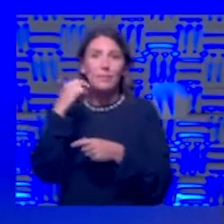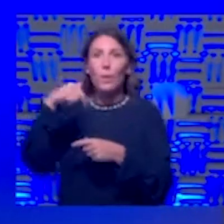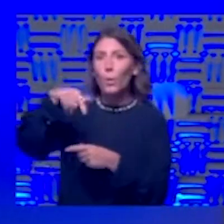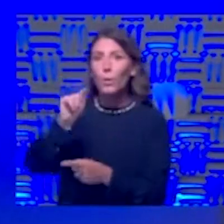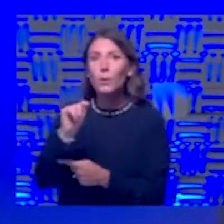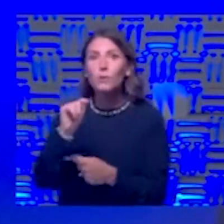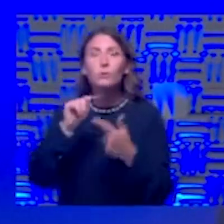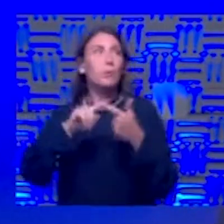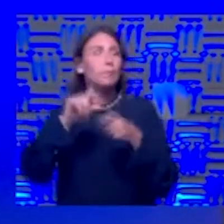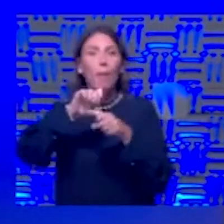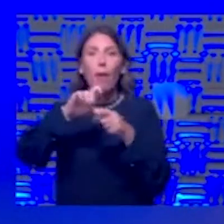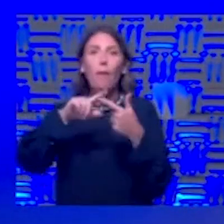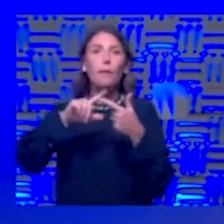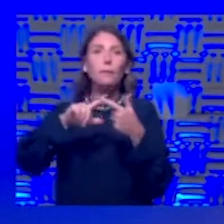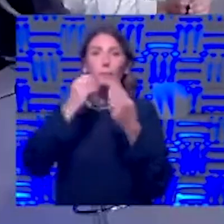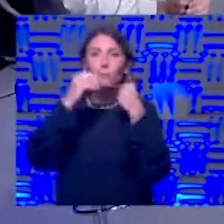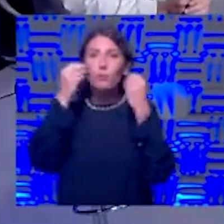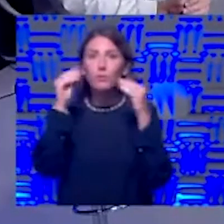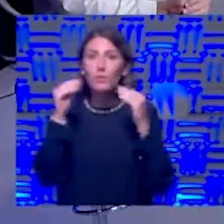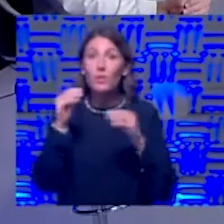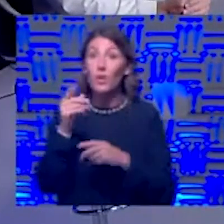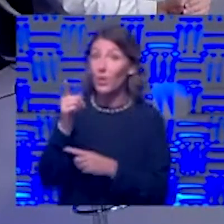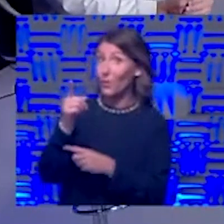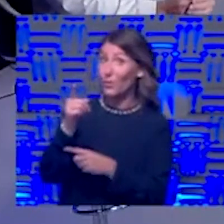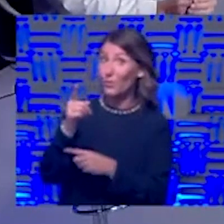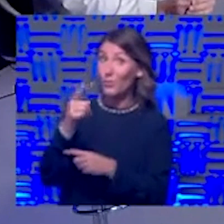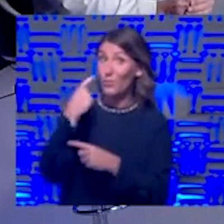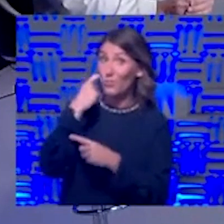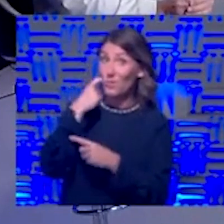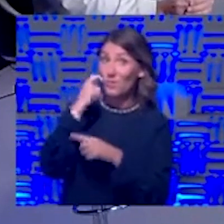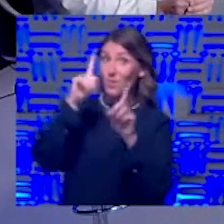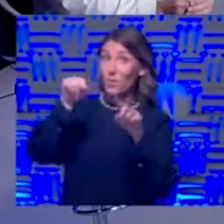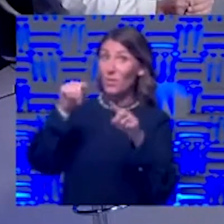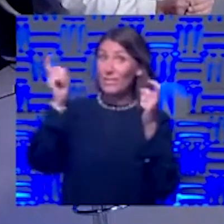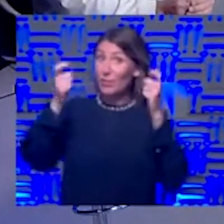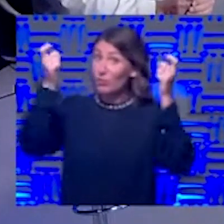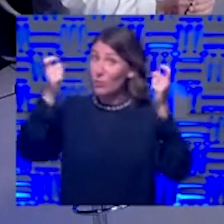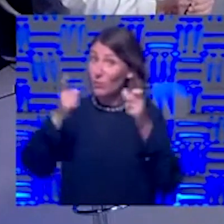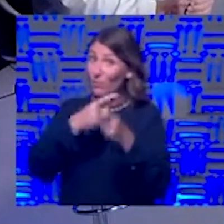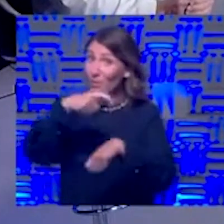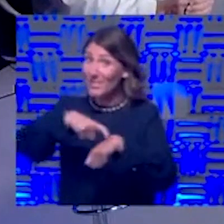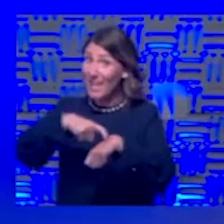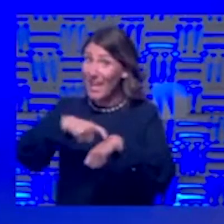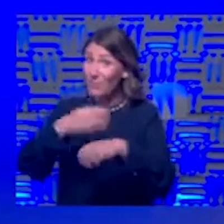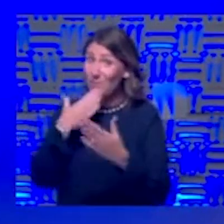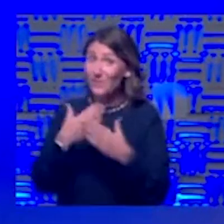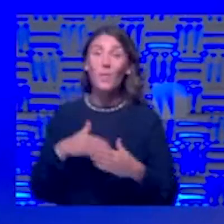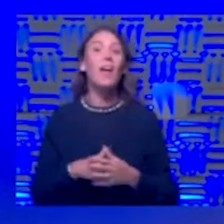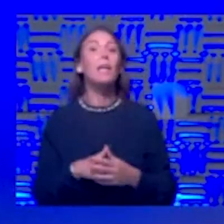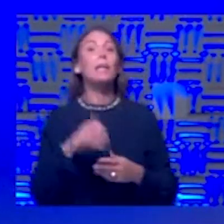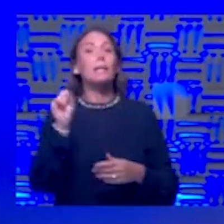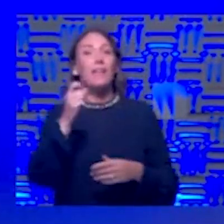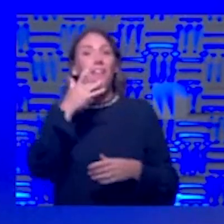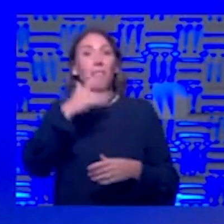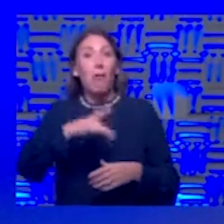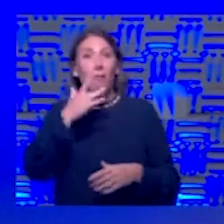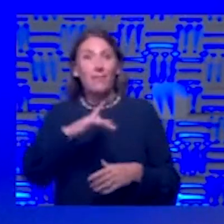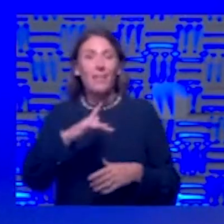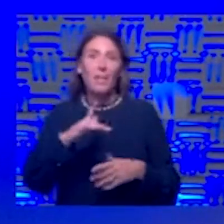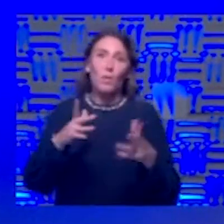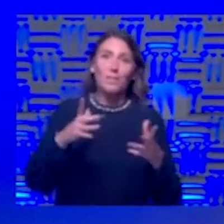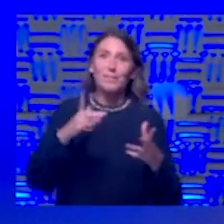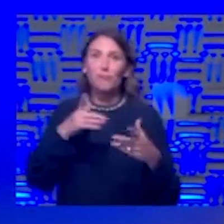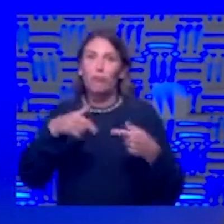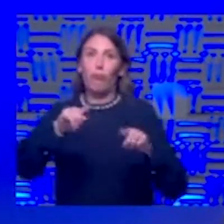whether it's the grocery store or anything like that. And you went to the gym for the first time, right? Yes. Went well? I did, yeah. Well, luckily I went hopefully at off